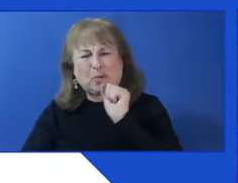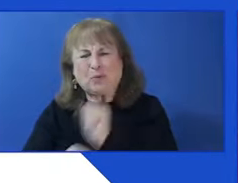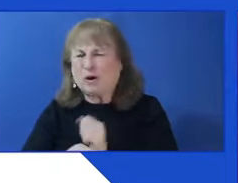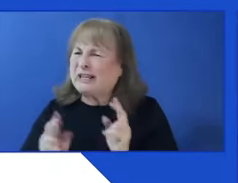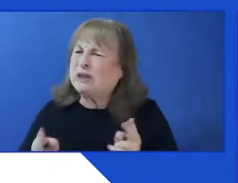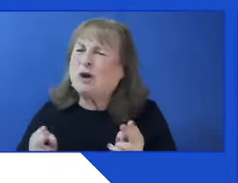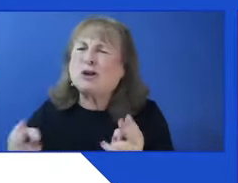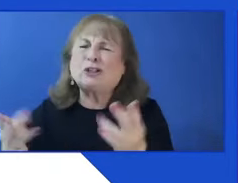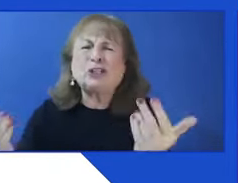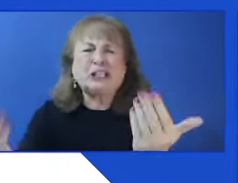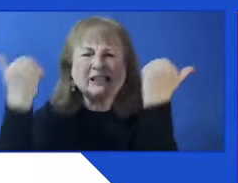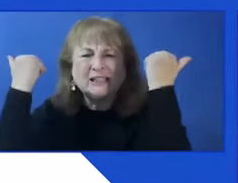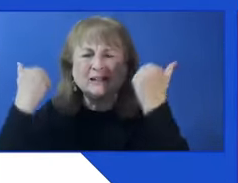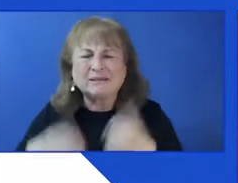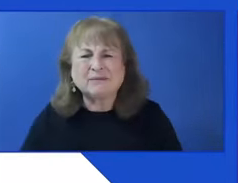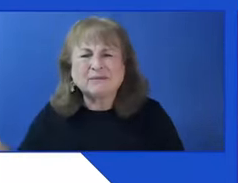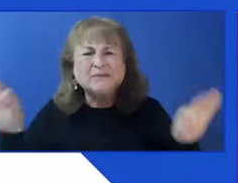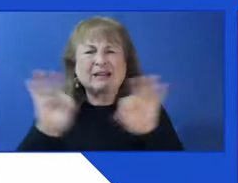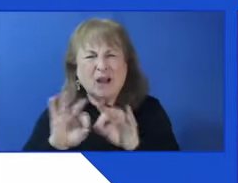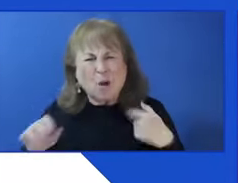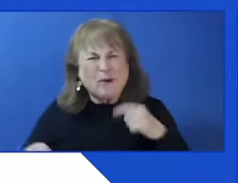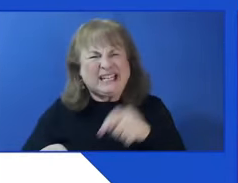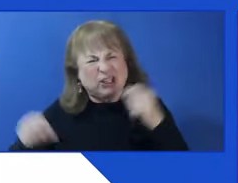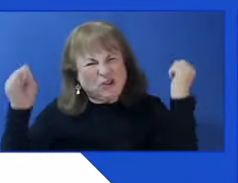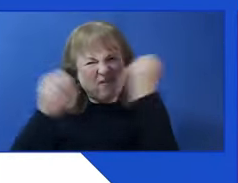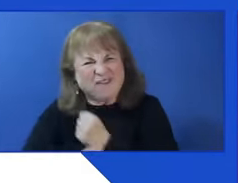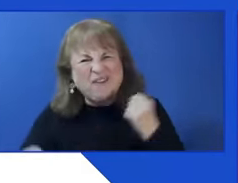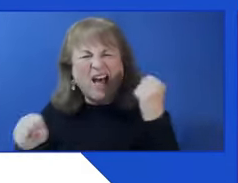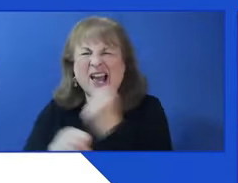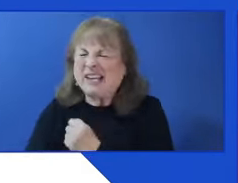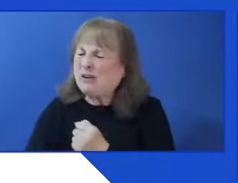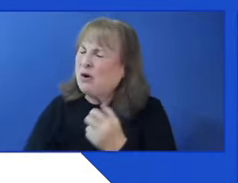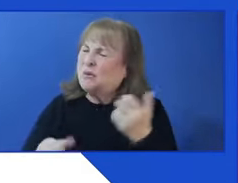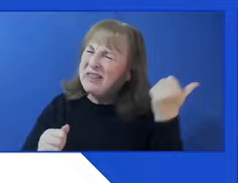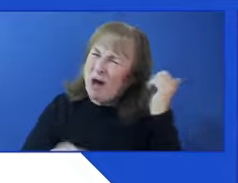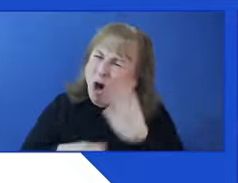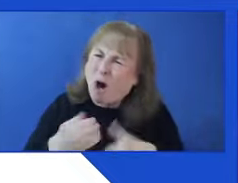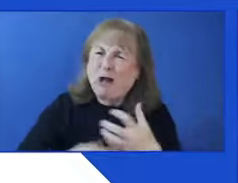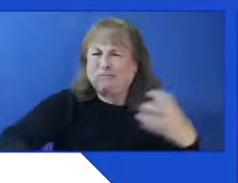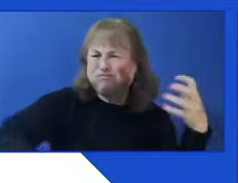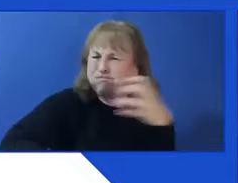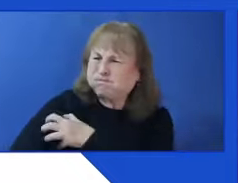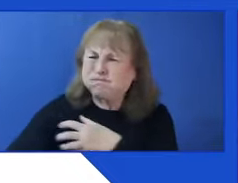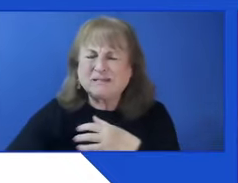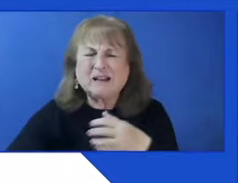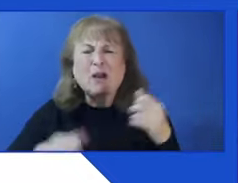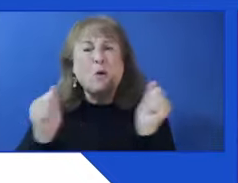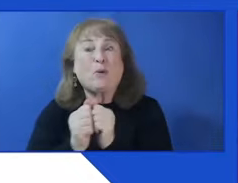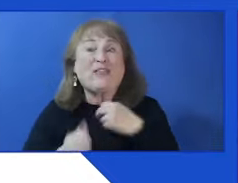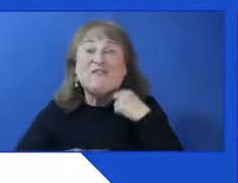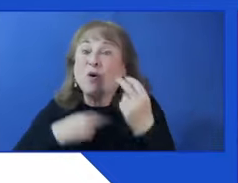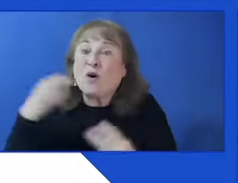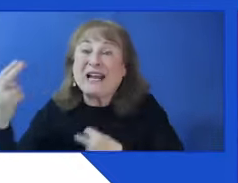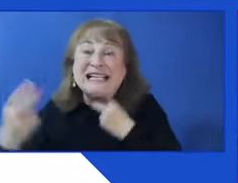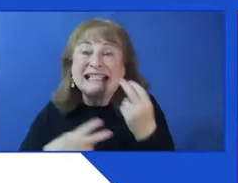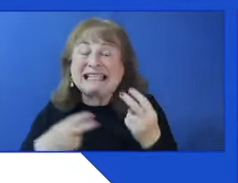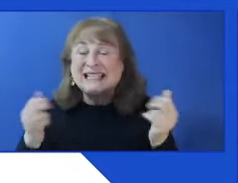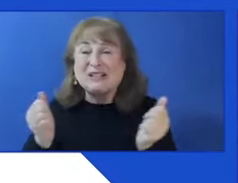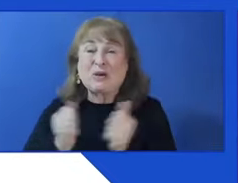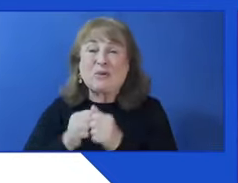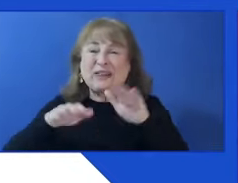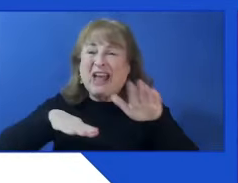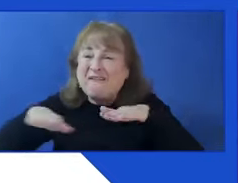urgent. So let us fight with everything we have, with our voices, with our